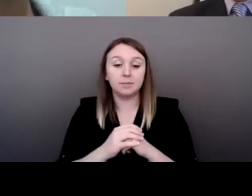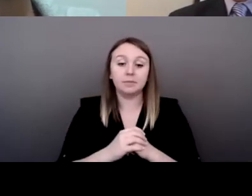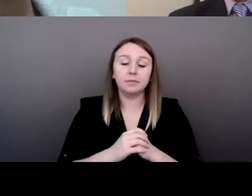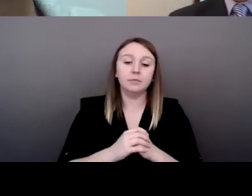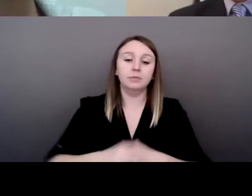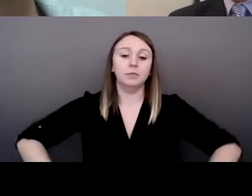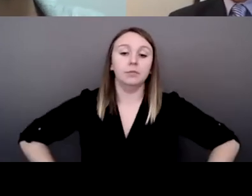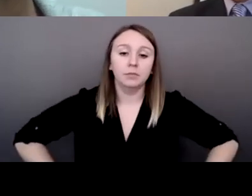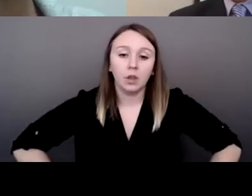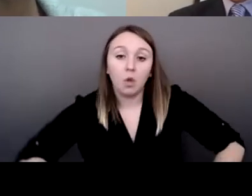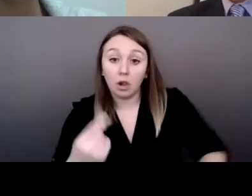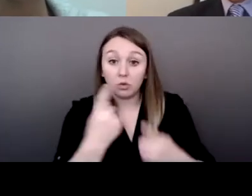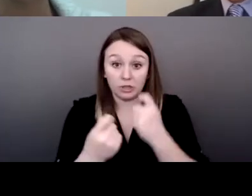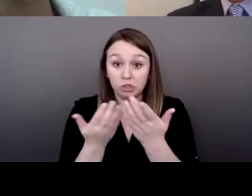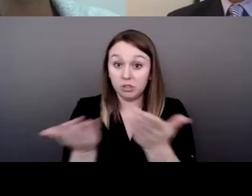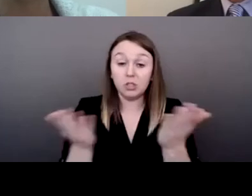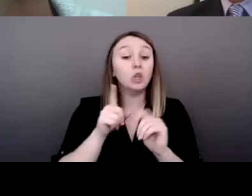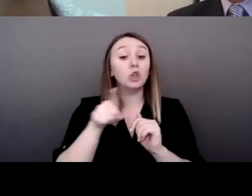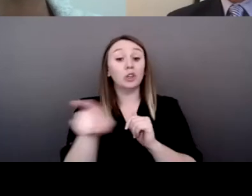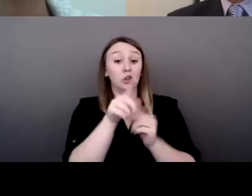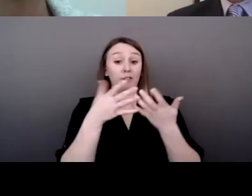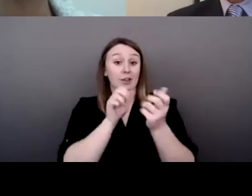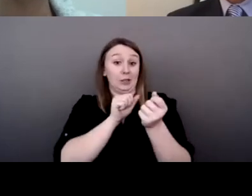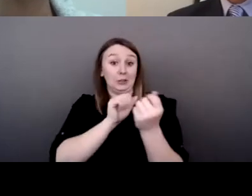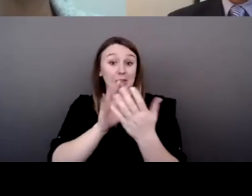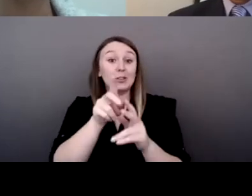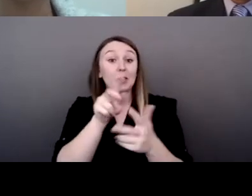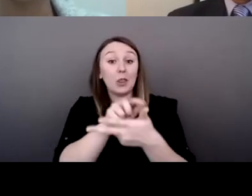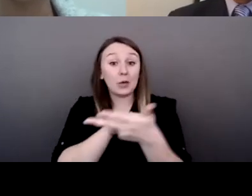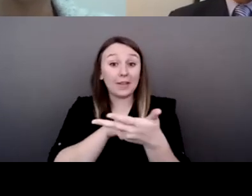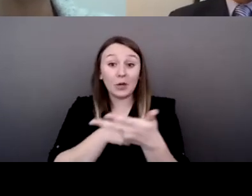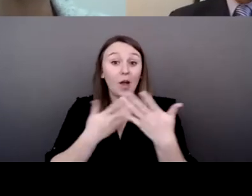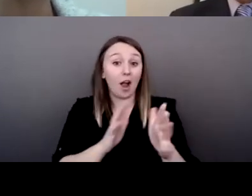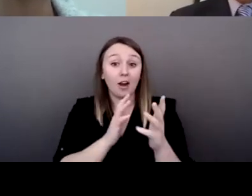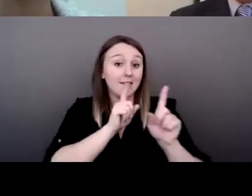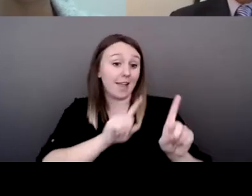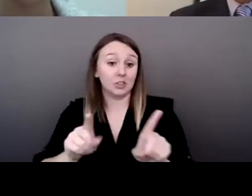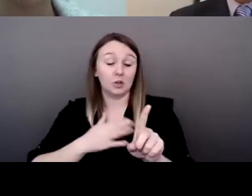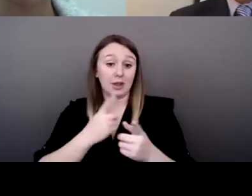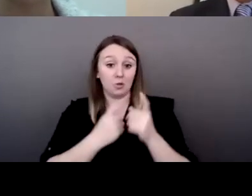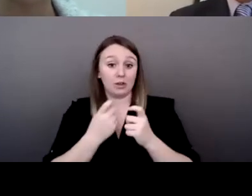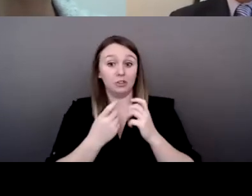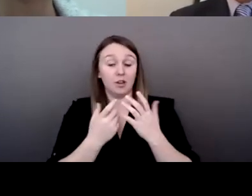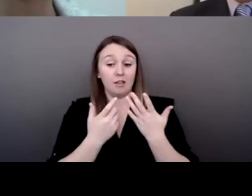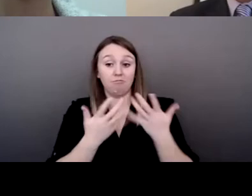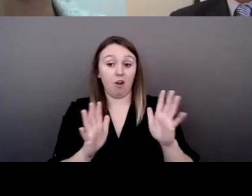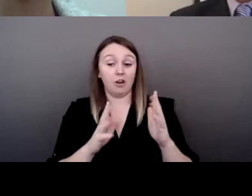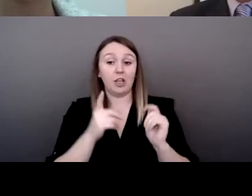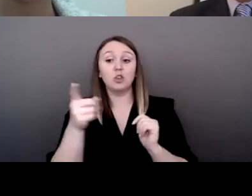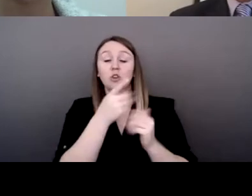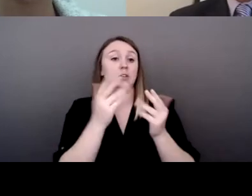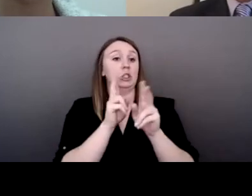While you all are hanging out, you have all addressed all of my questions, panelists. So thank you for that. I didn't even have to ask them as separate questions. You just jumped